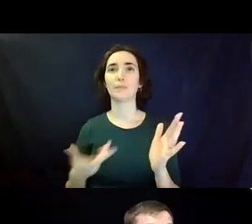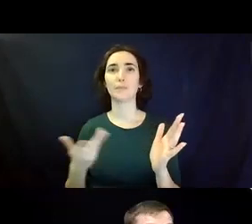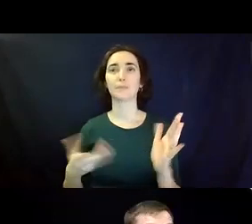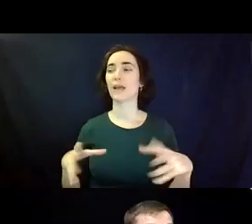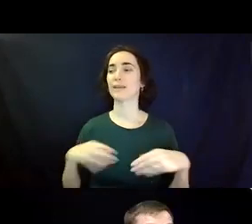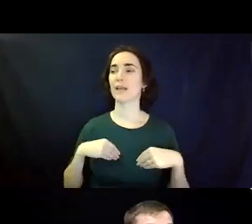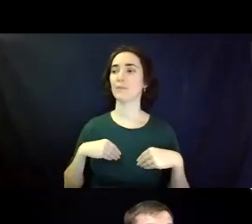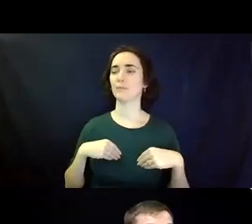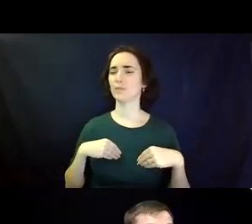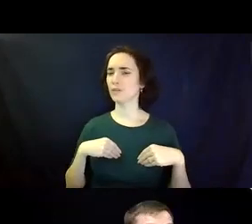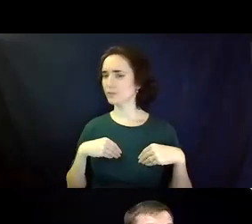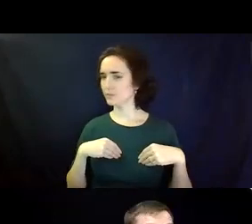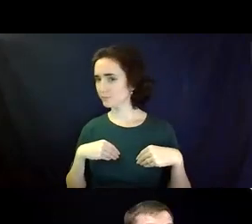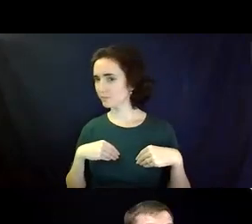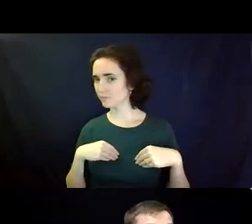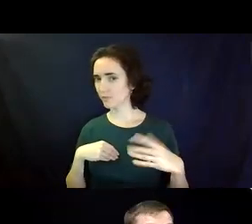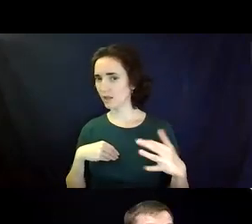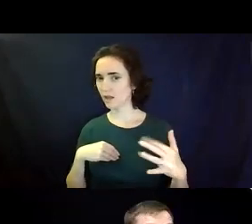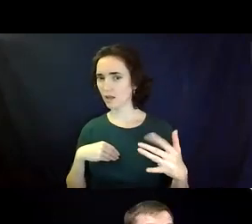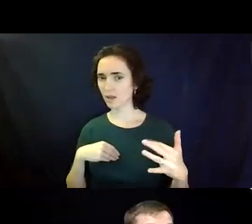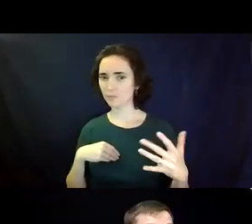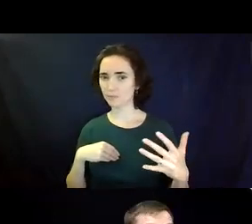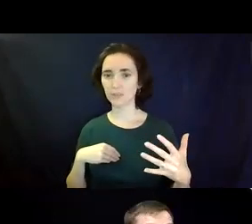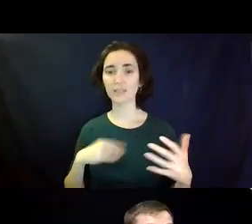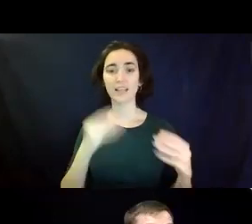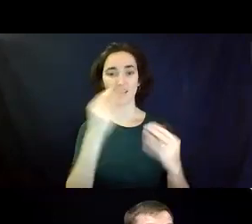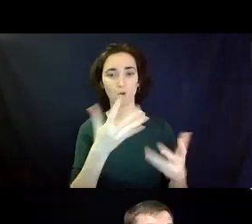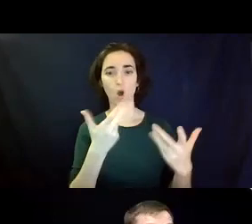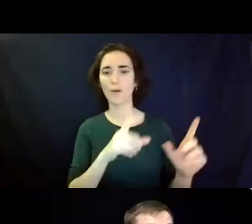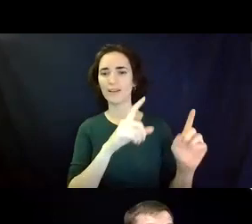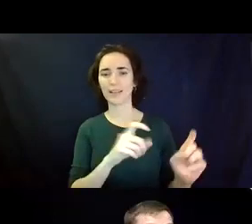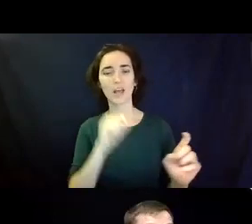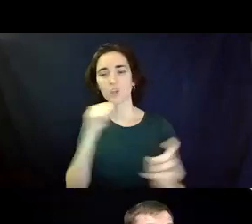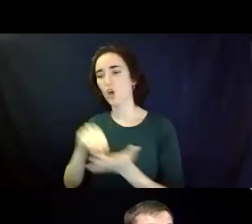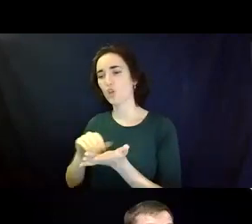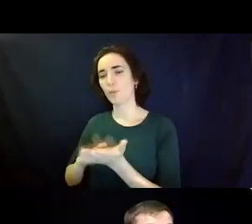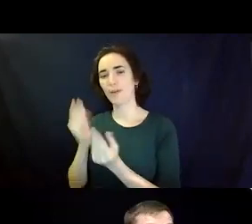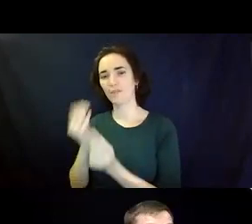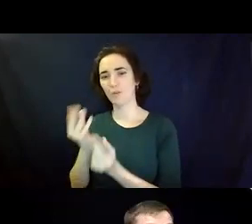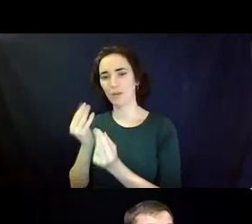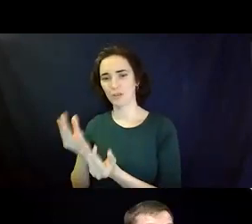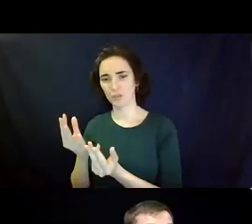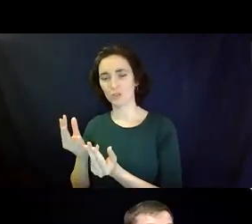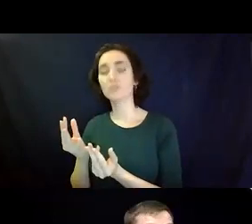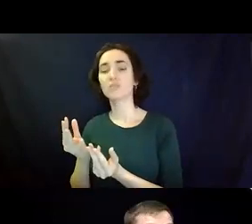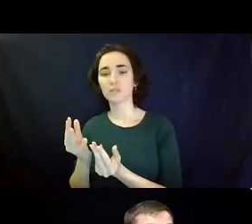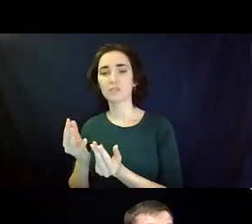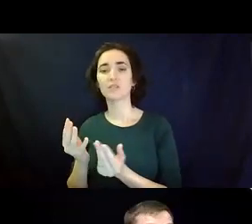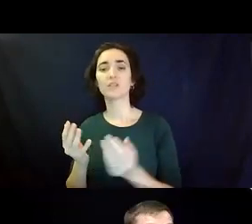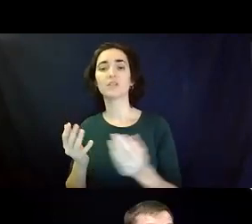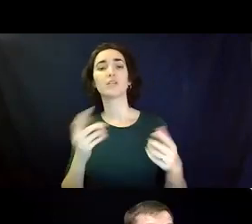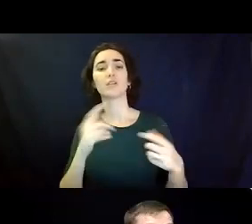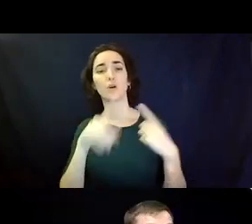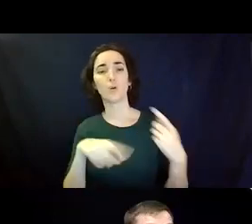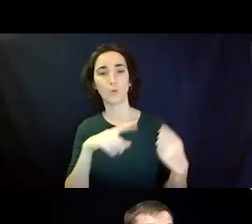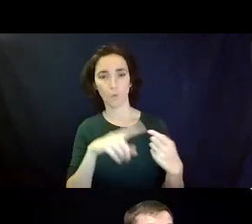self-attested information rather than documented information that will again be followed up on after